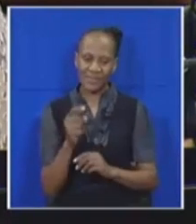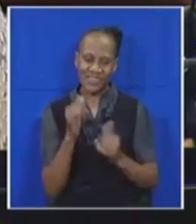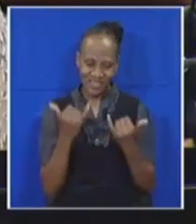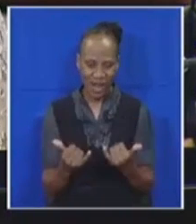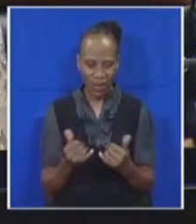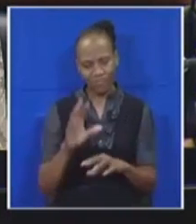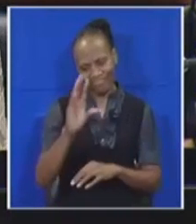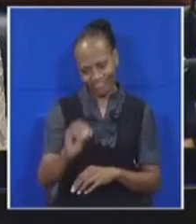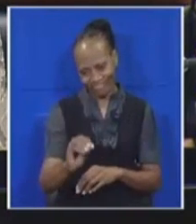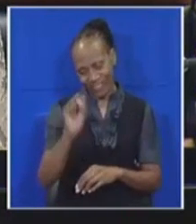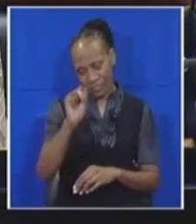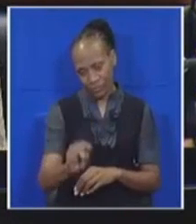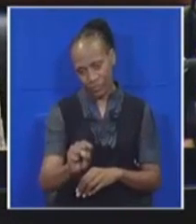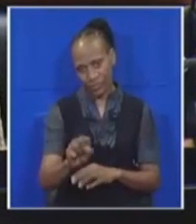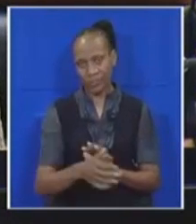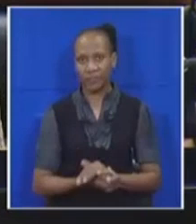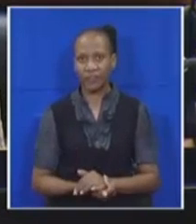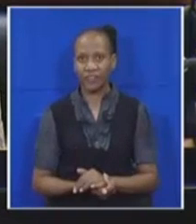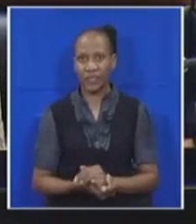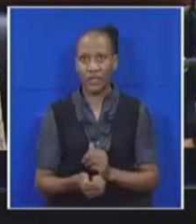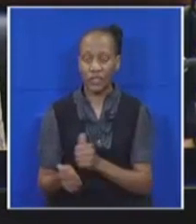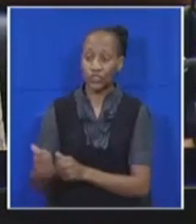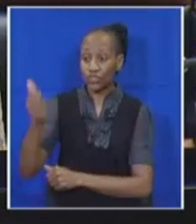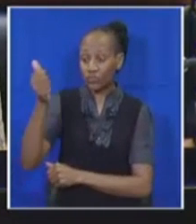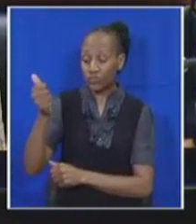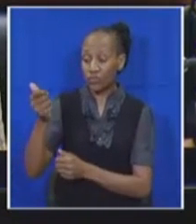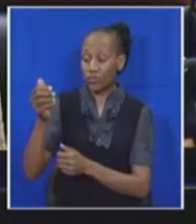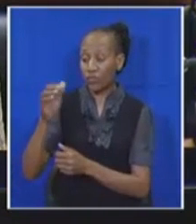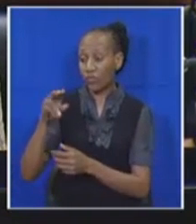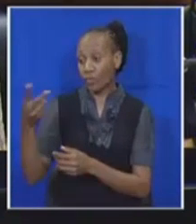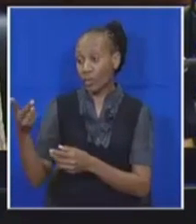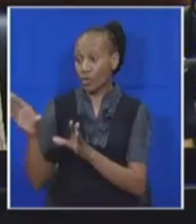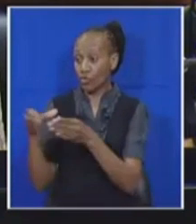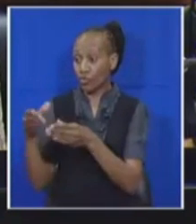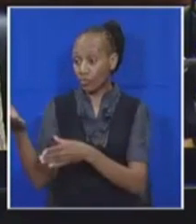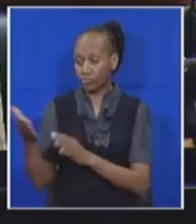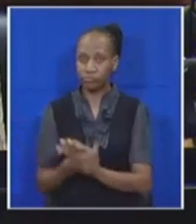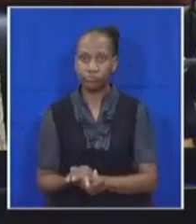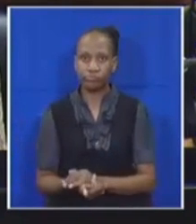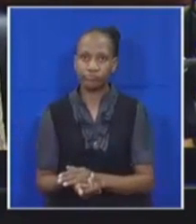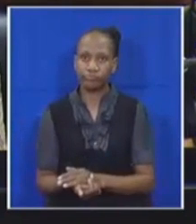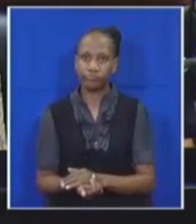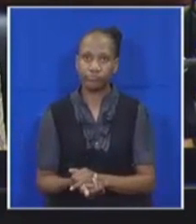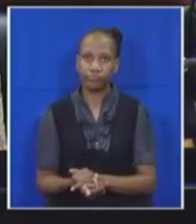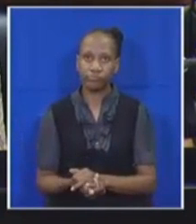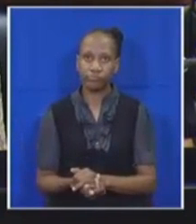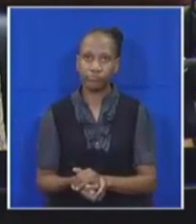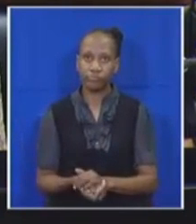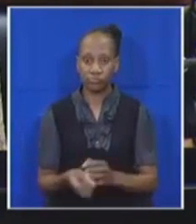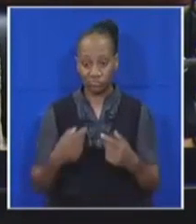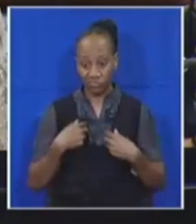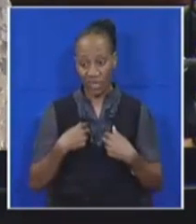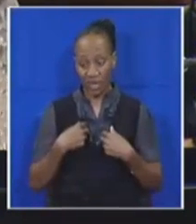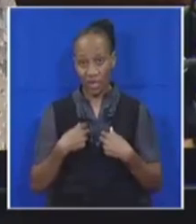horses. Honorable Chief of the Opposition. May I address you, House Chairperson? Yes, House I'm not a Chairperson. House Chairperson, thank